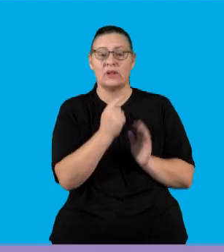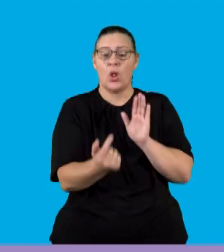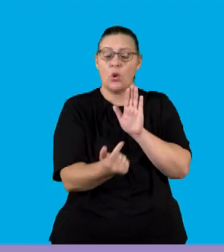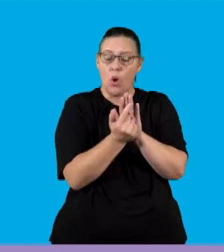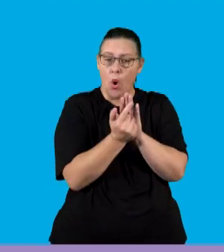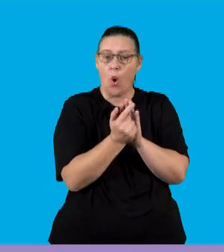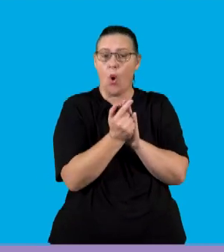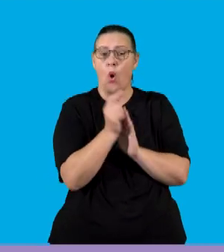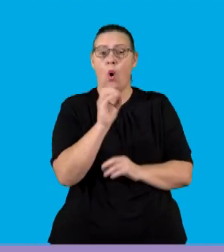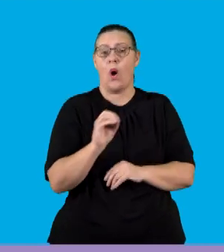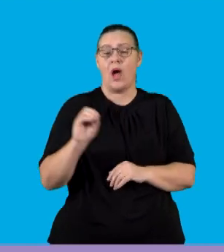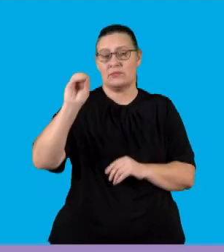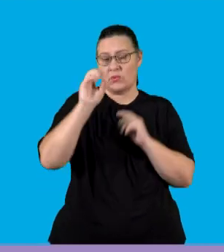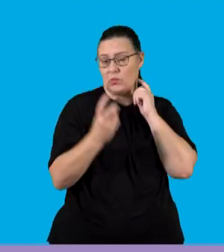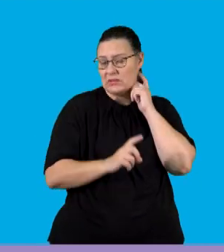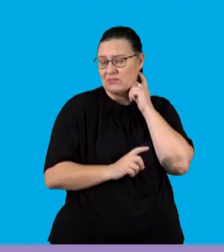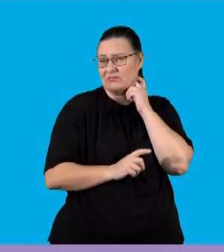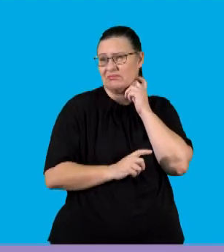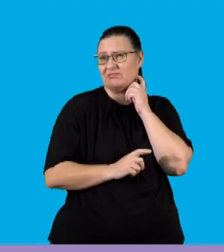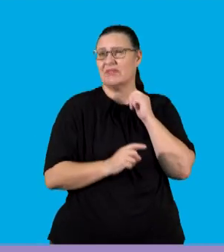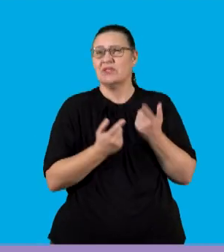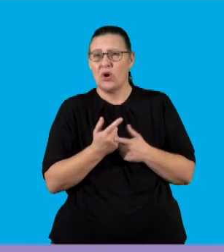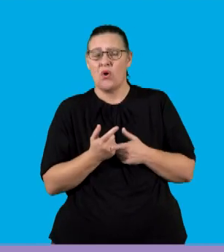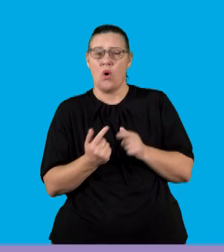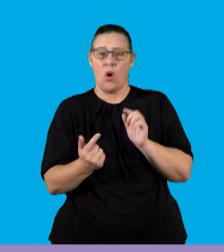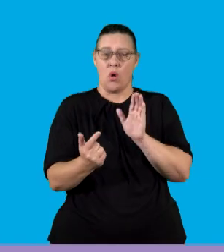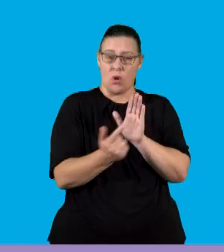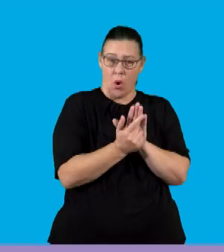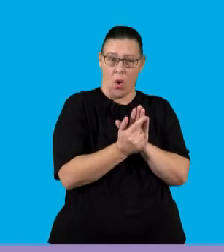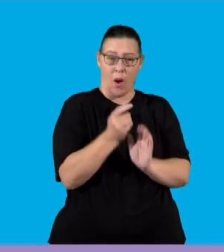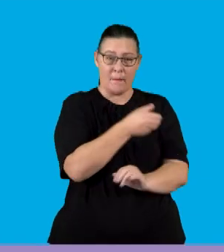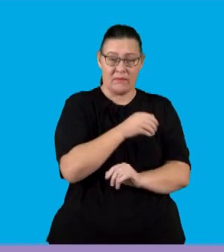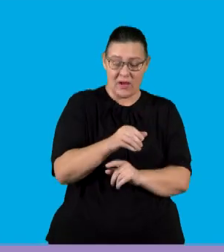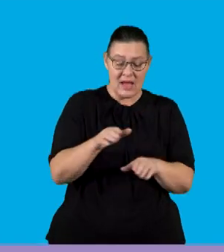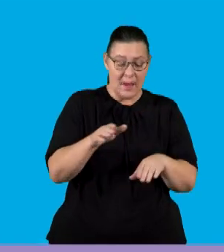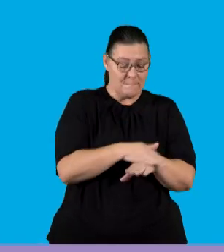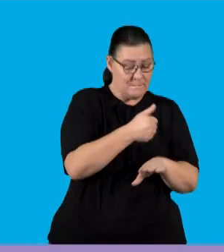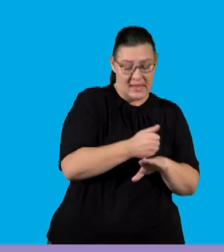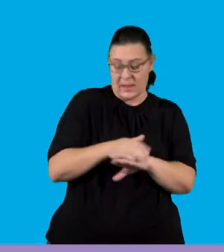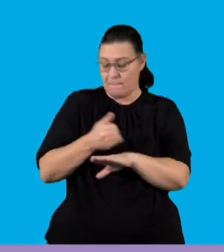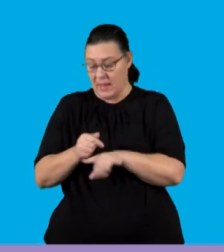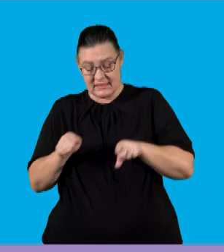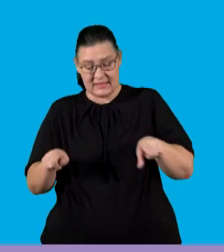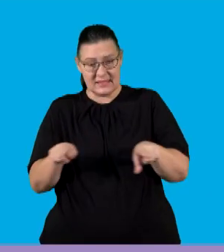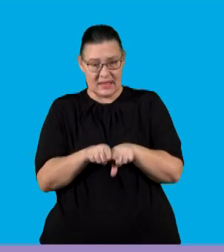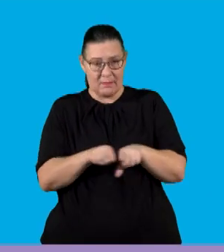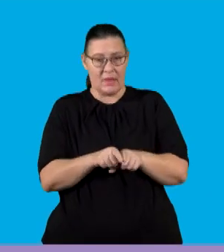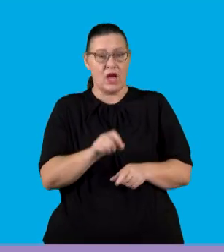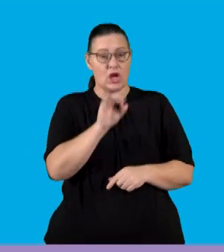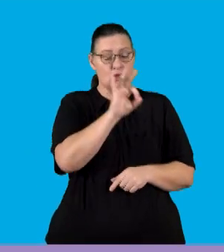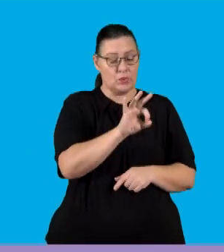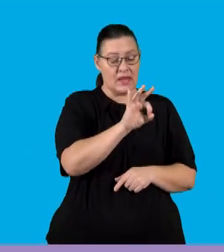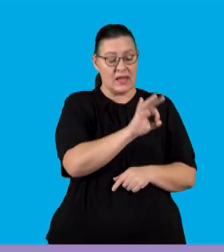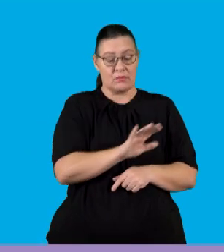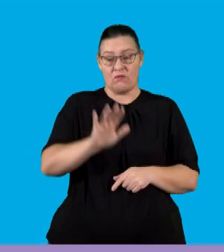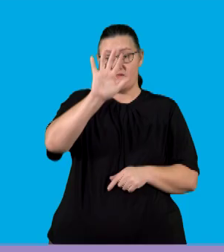that we learned before? Now, according to the rule of dividing powers of the same base, 3 exponent 5 divided